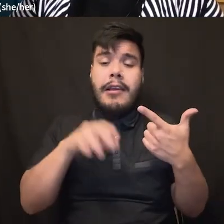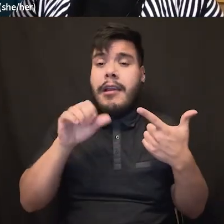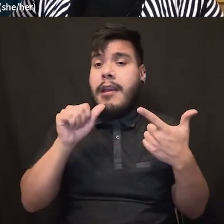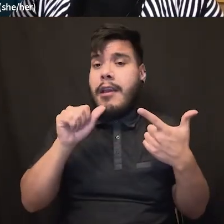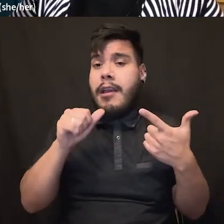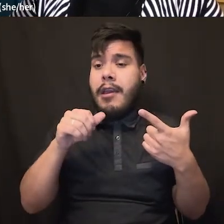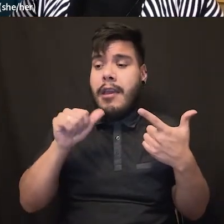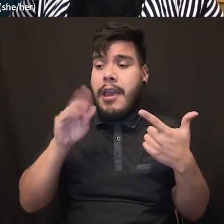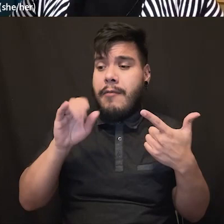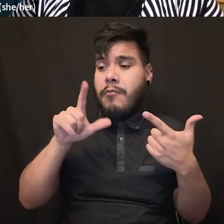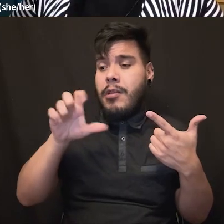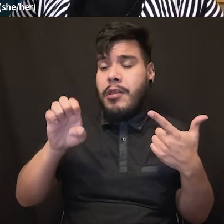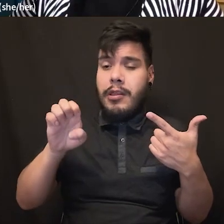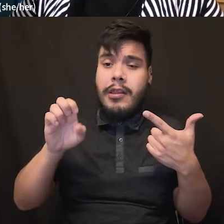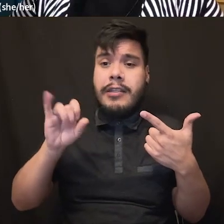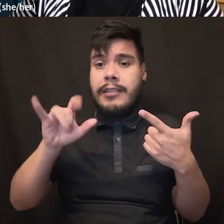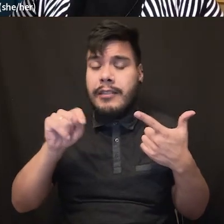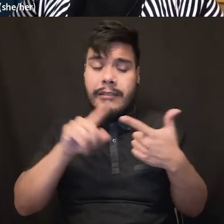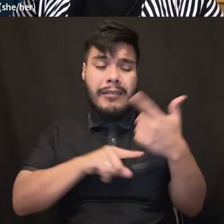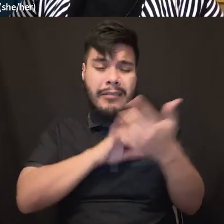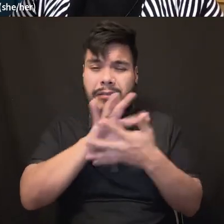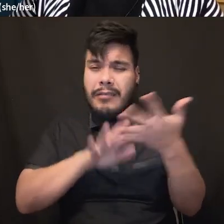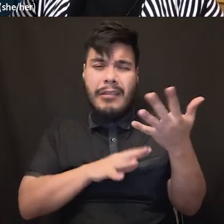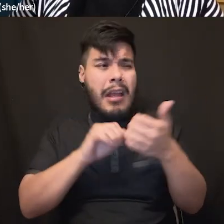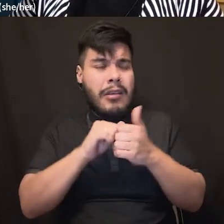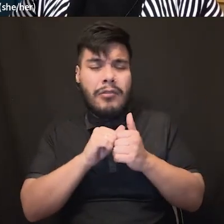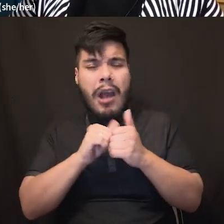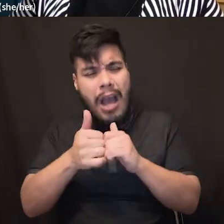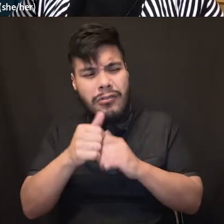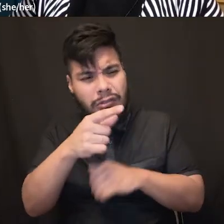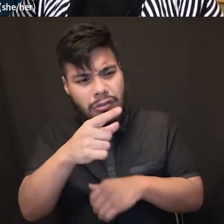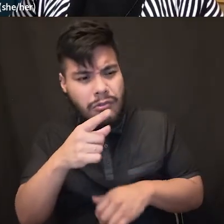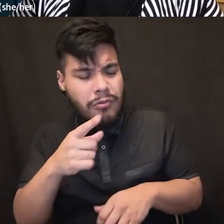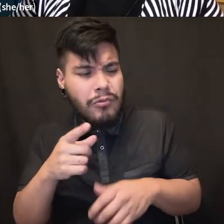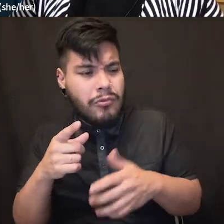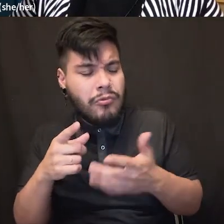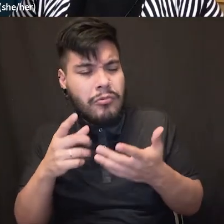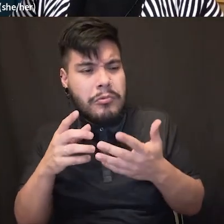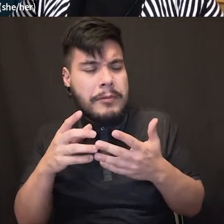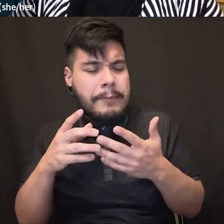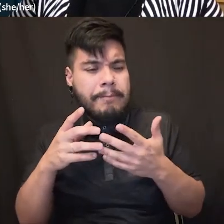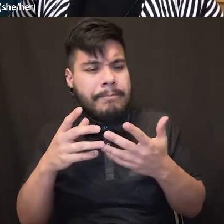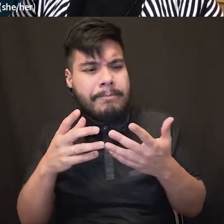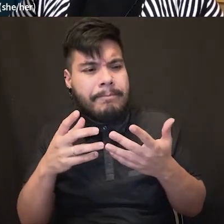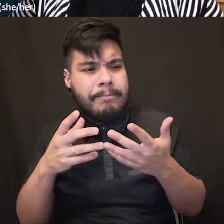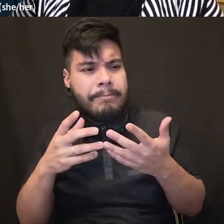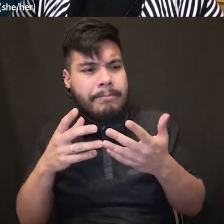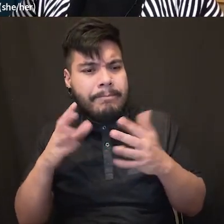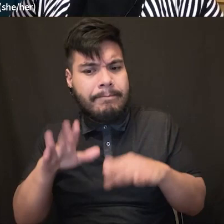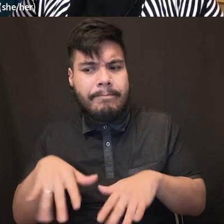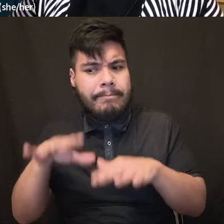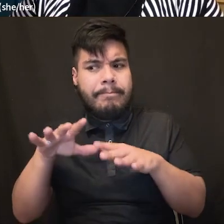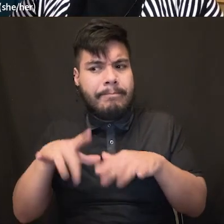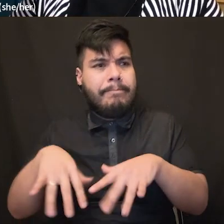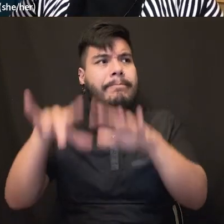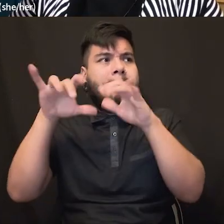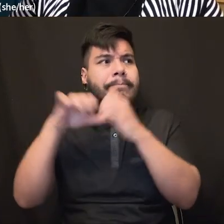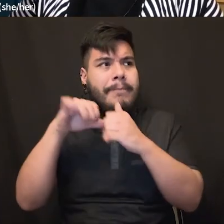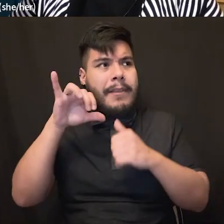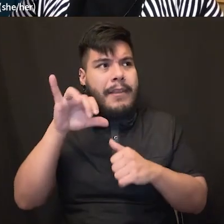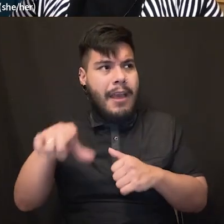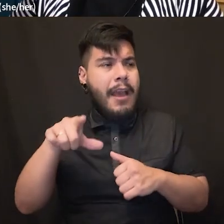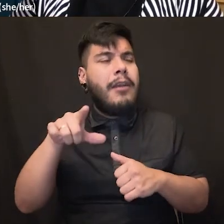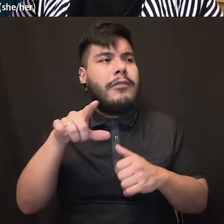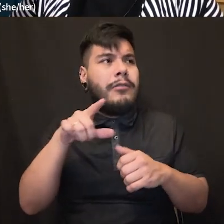What's different about comedy and acting? How did you build community in the comedy world, in the, you know, in the bodies and the racial identities that you have?